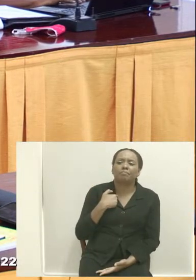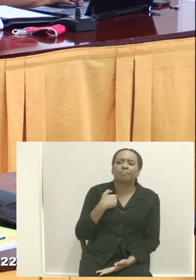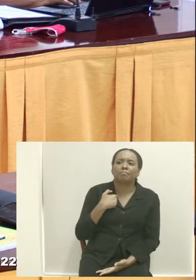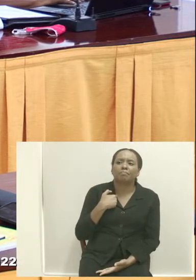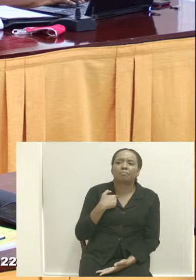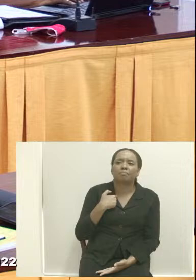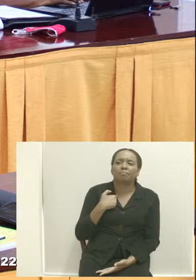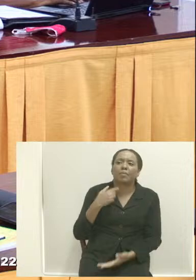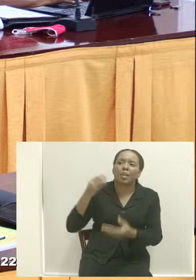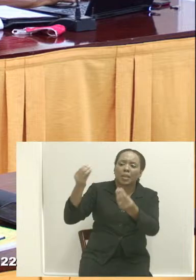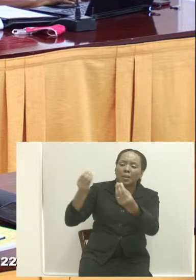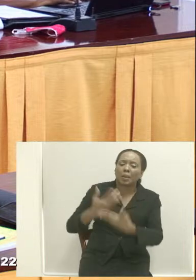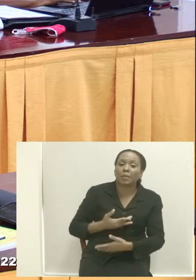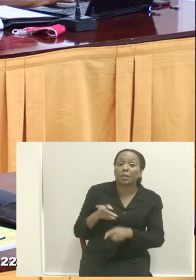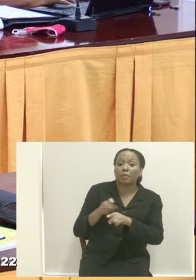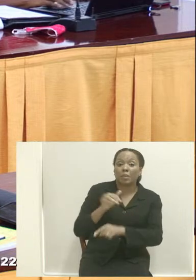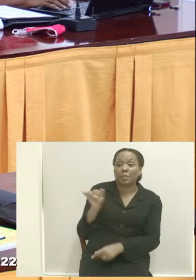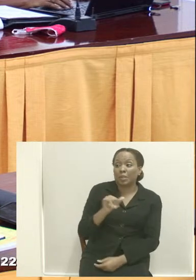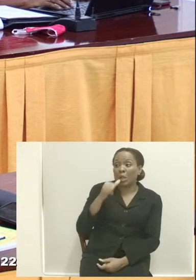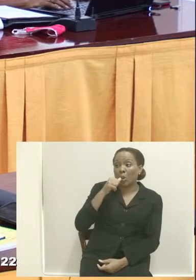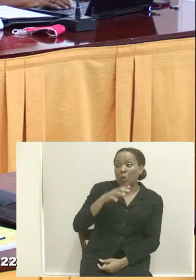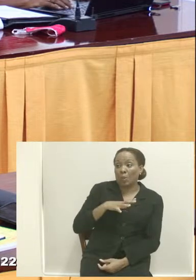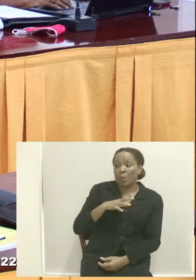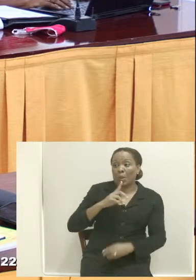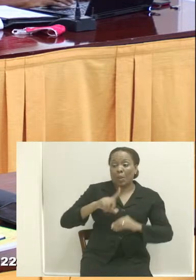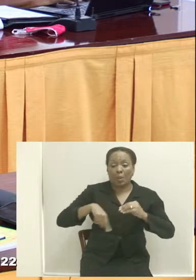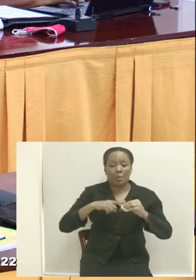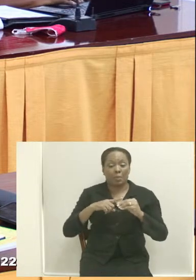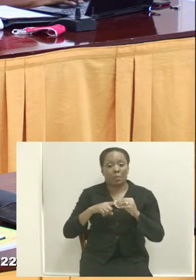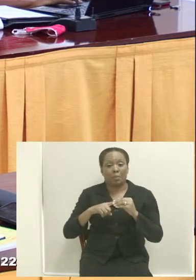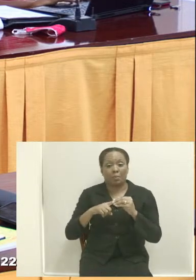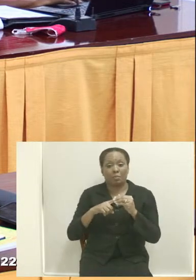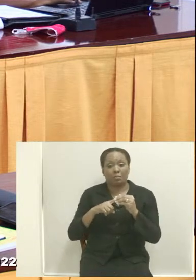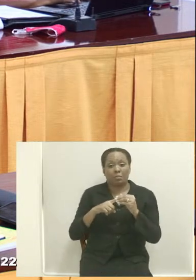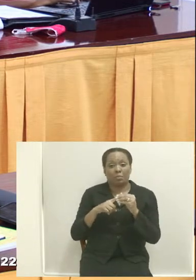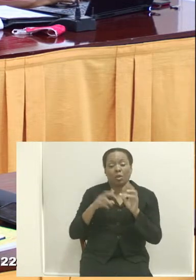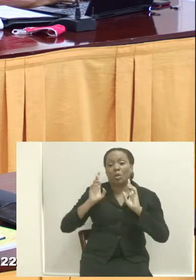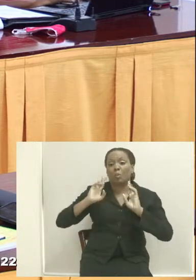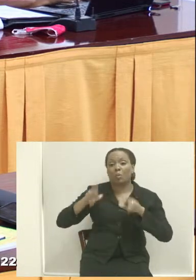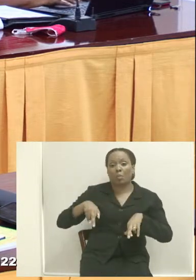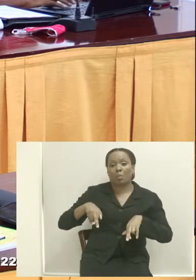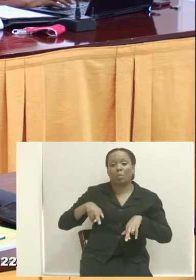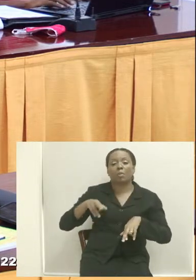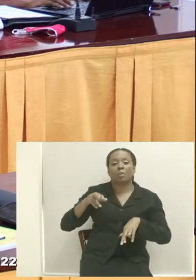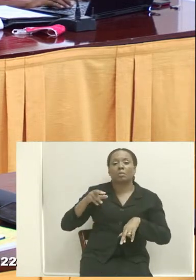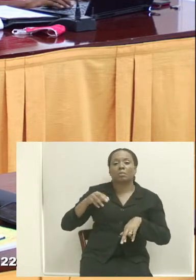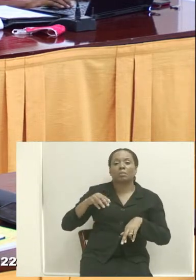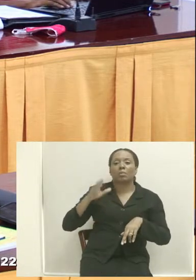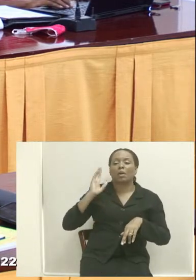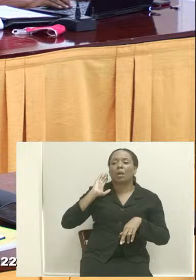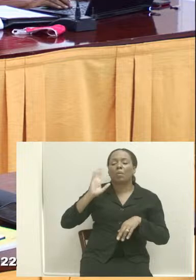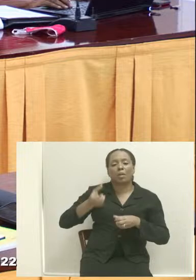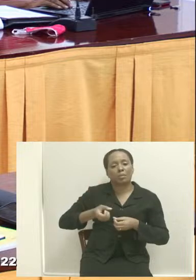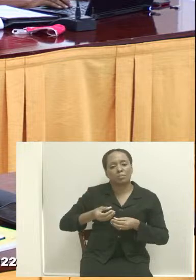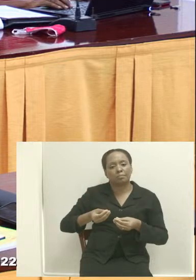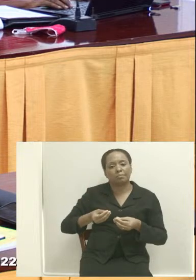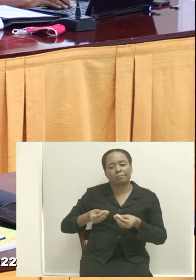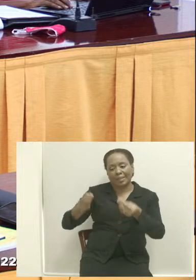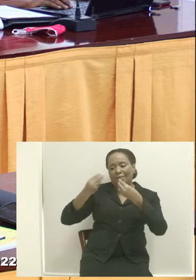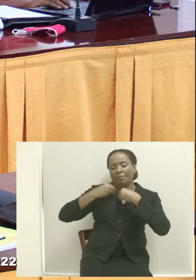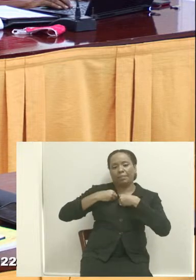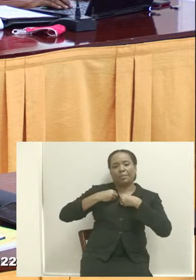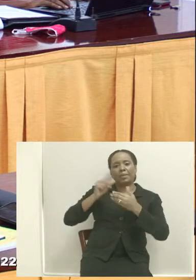detailed report should be able to come to us by April of this year. Ma'am, I think it would answer the honorable